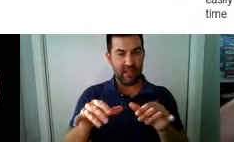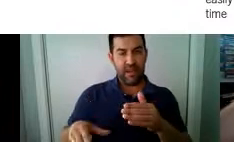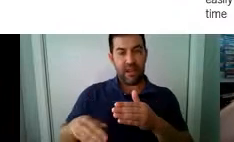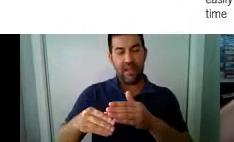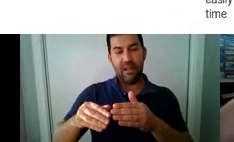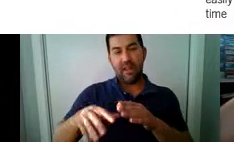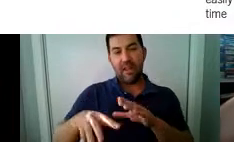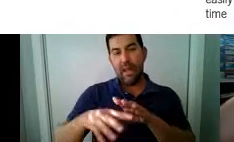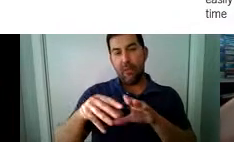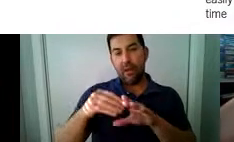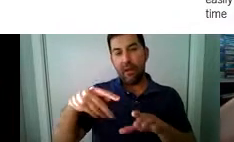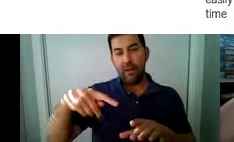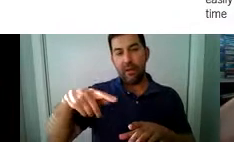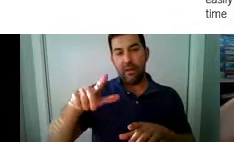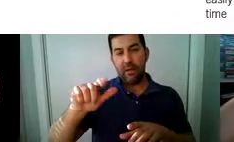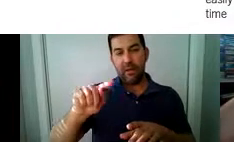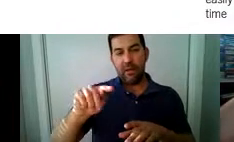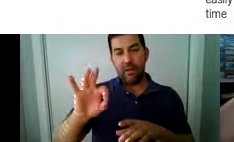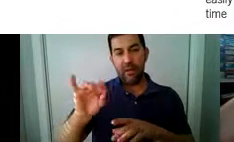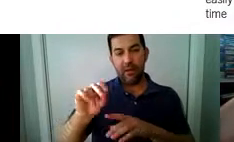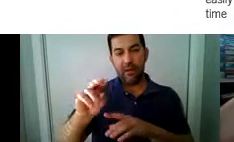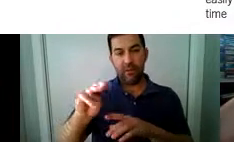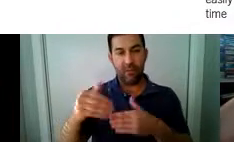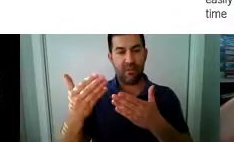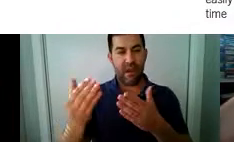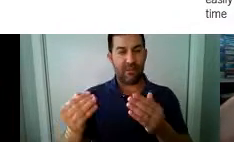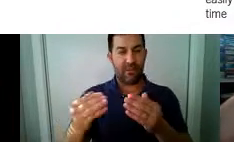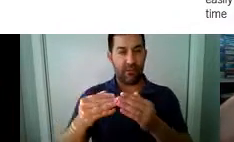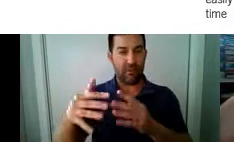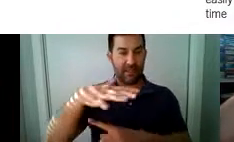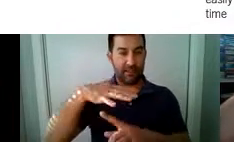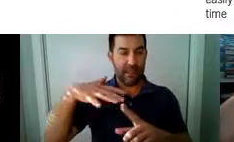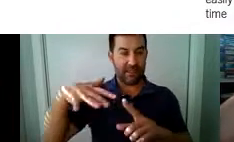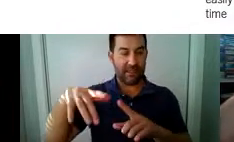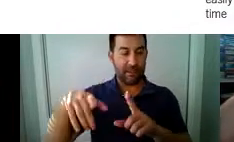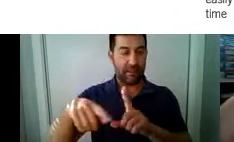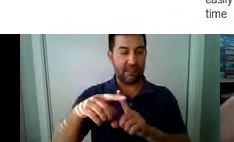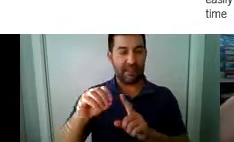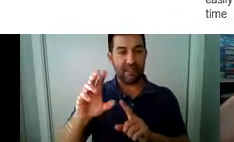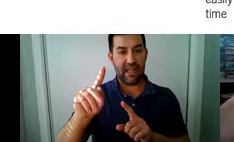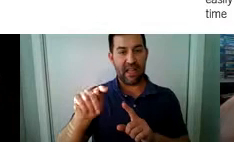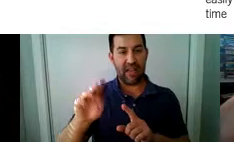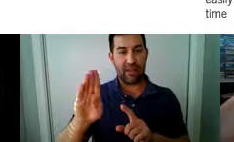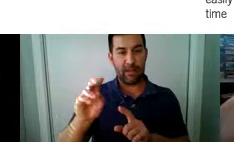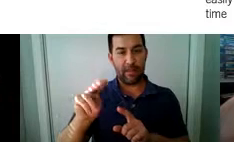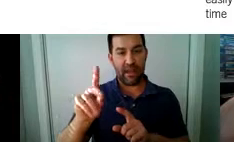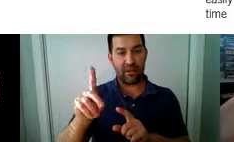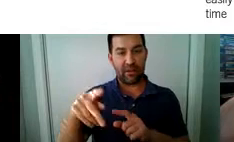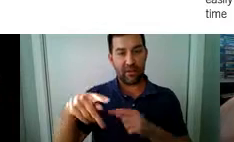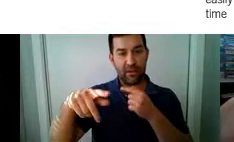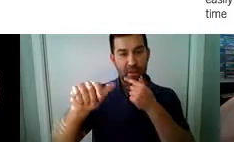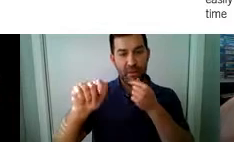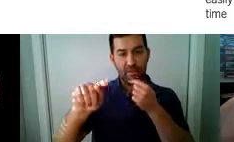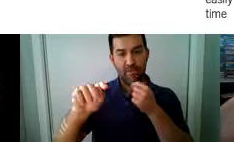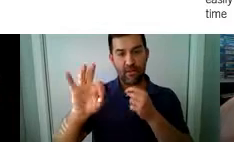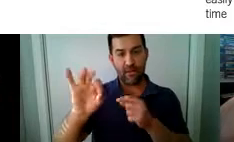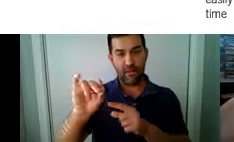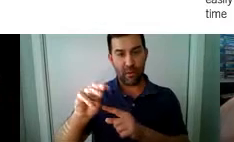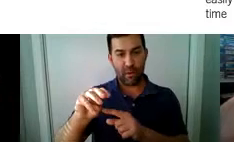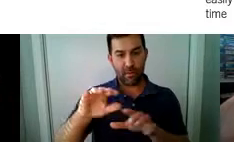outbound platform to provide for more space, as well as the outbound platform canopy.